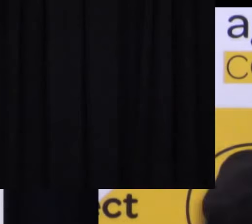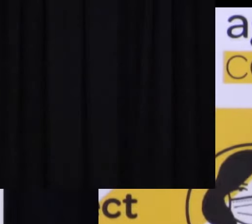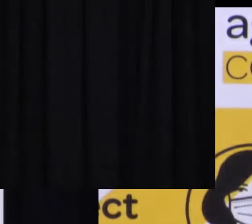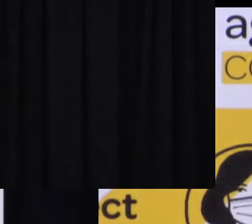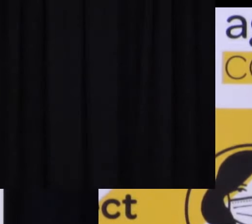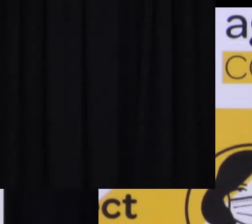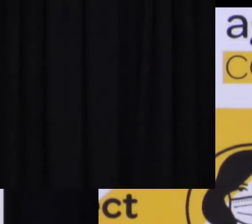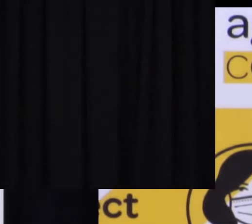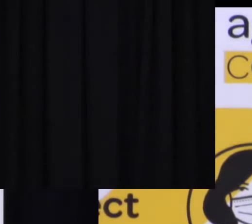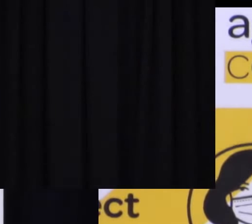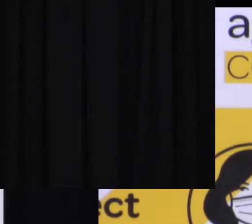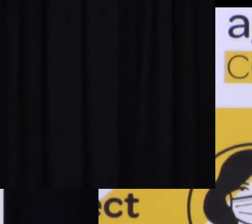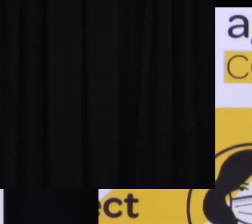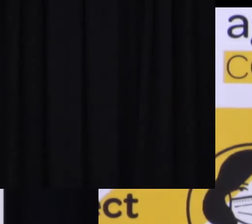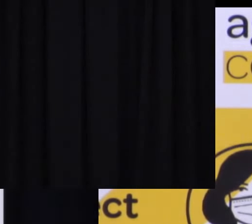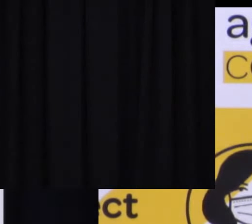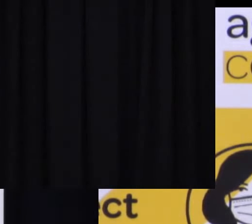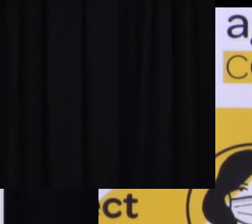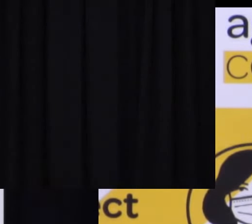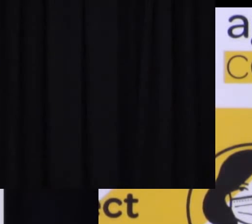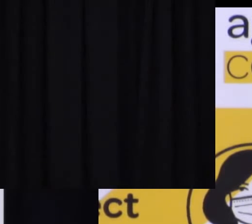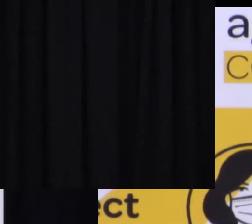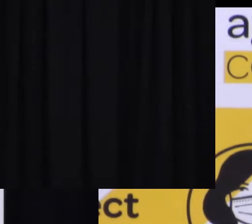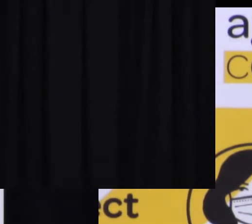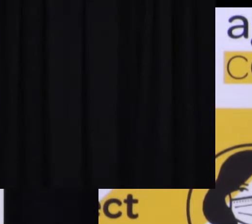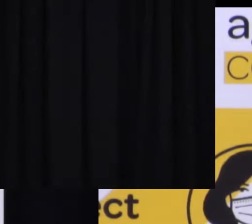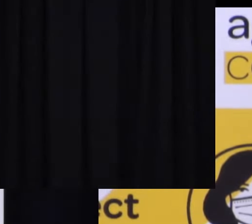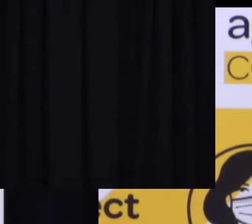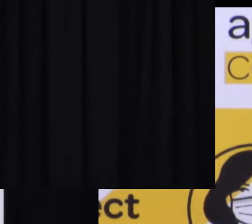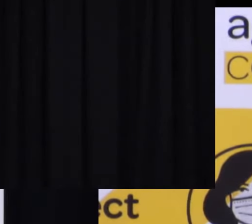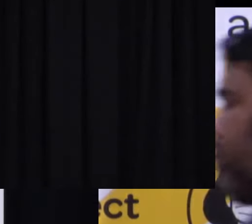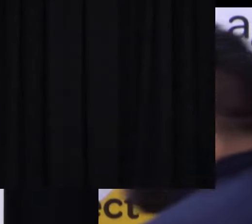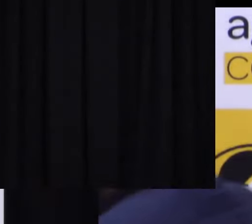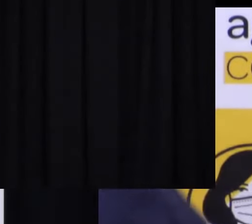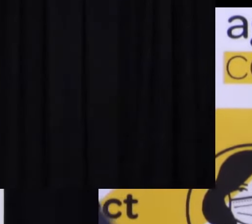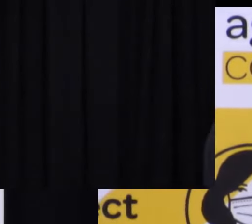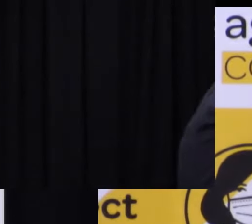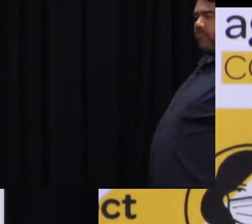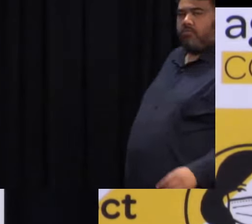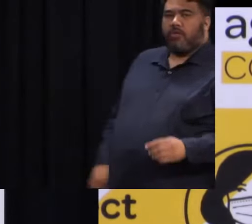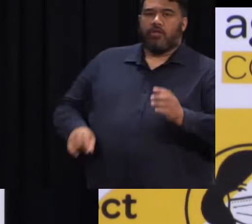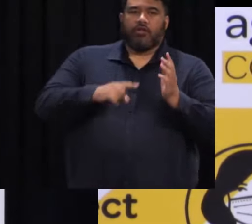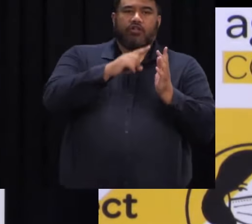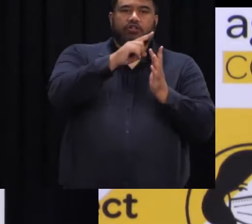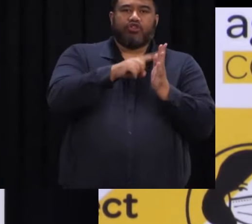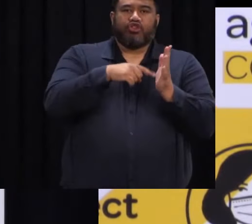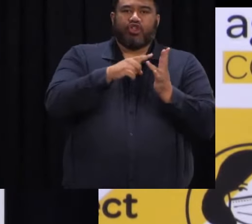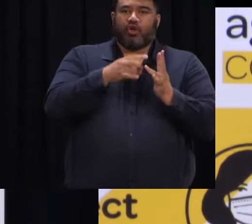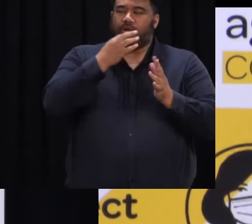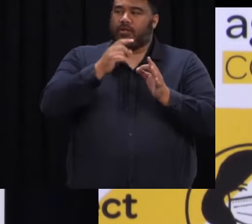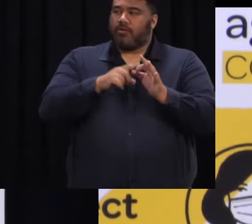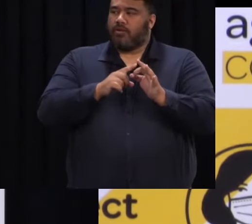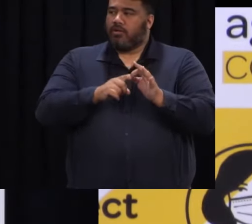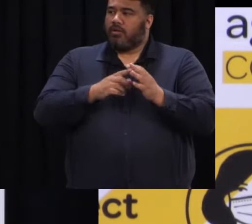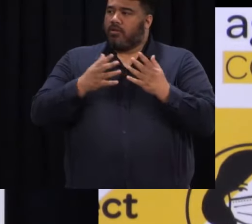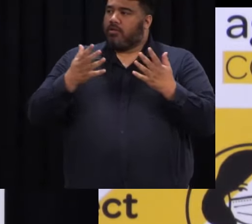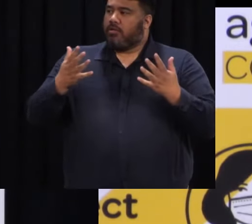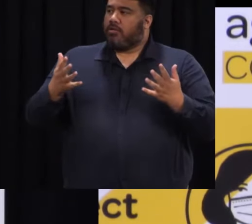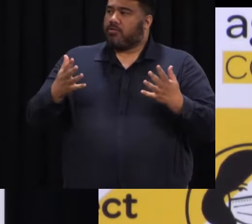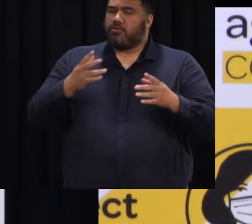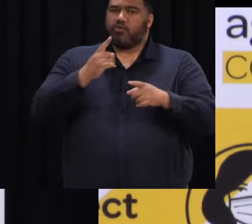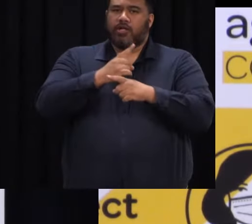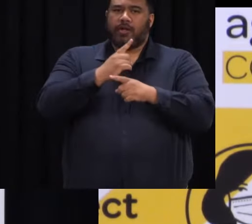front. Just in terms of this bespoke arrangement, Yeah. is this what the country can kind of look to from here as around localised,